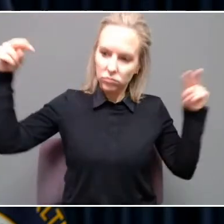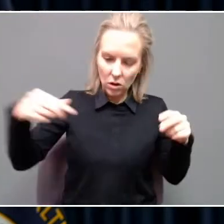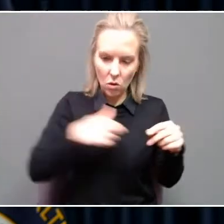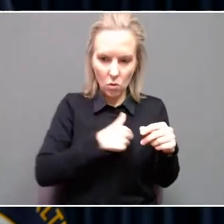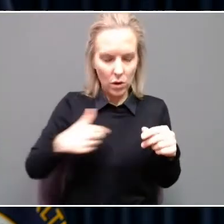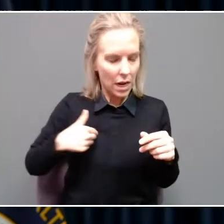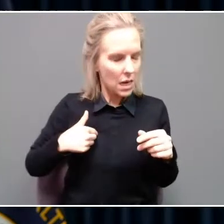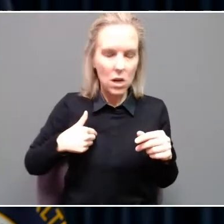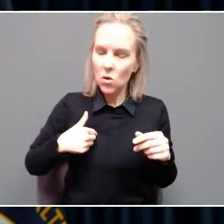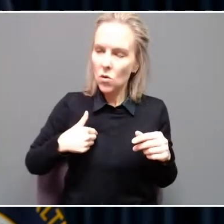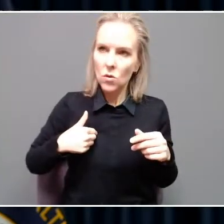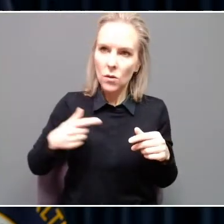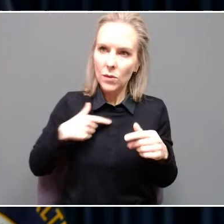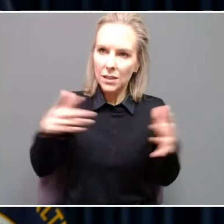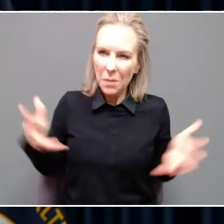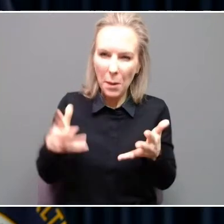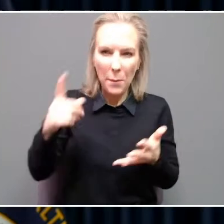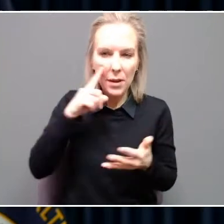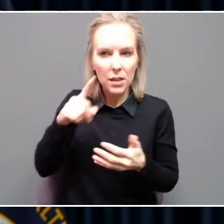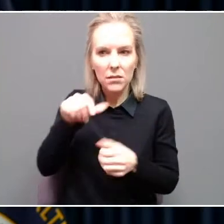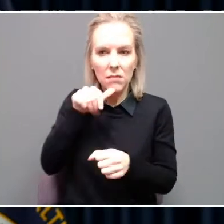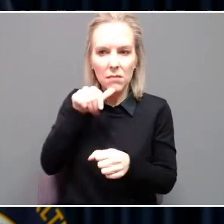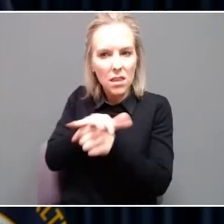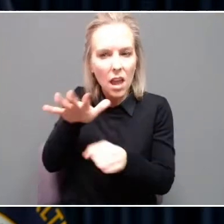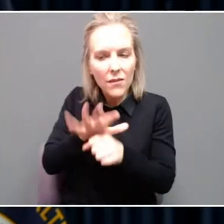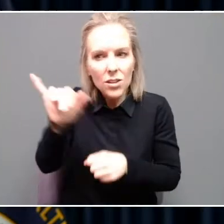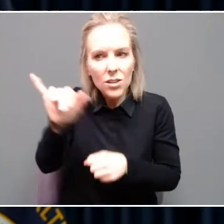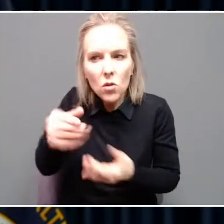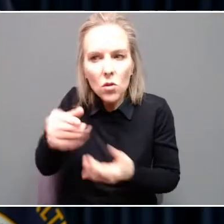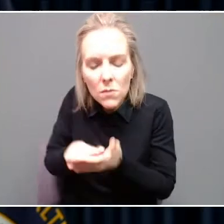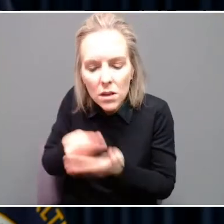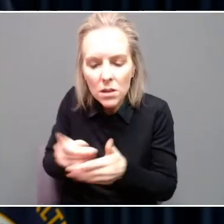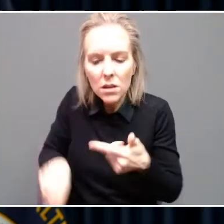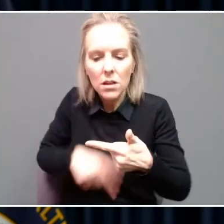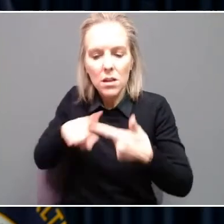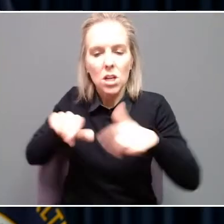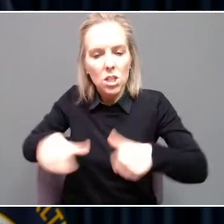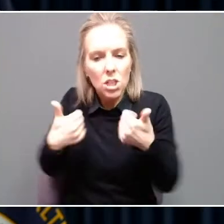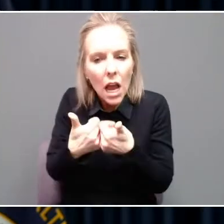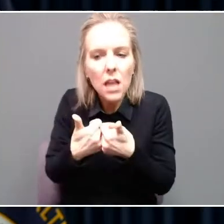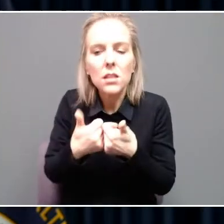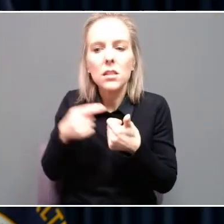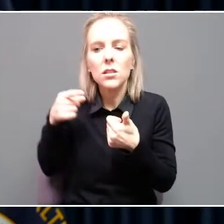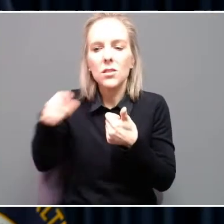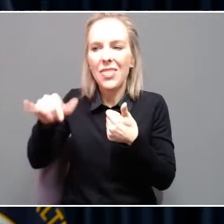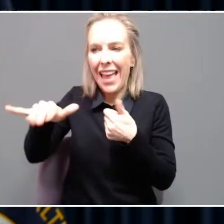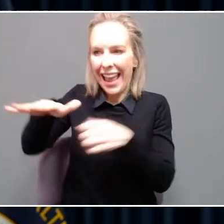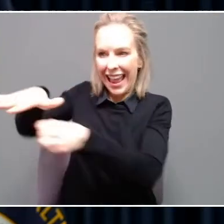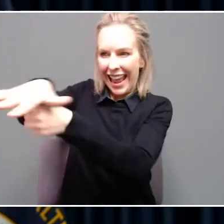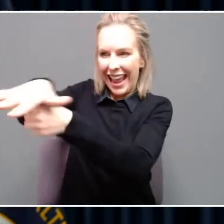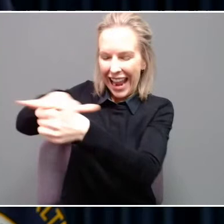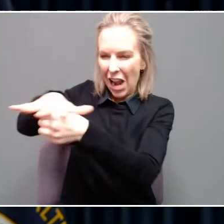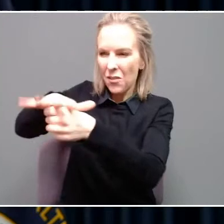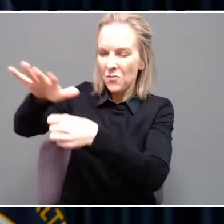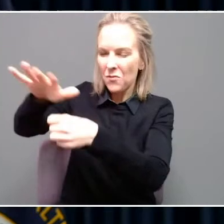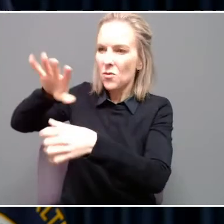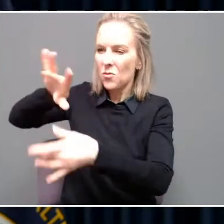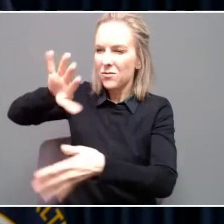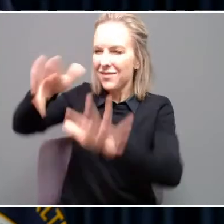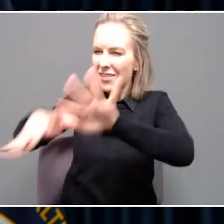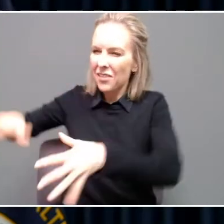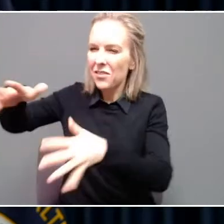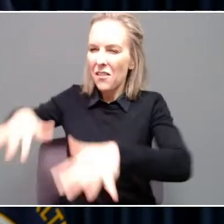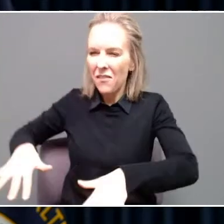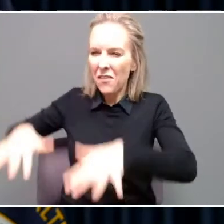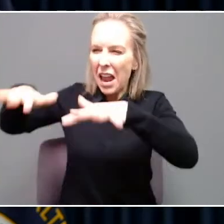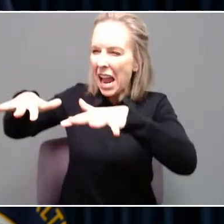of insurance monies, the challenge with the terrain and the need to move people from a place of danger that will